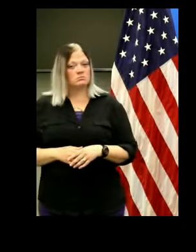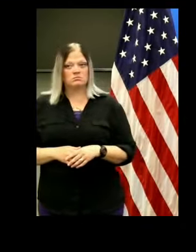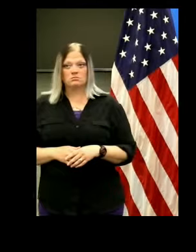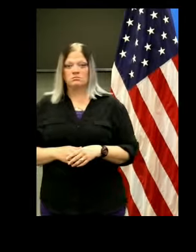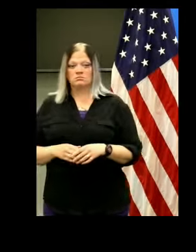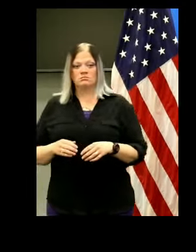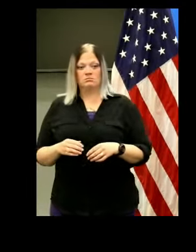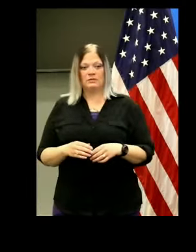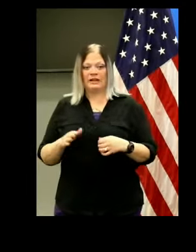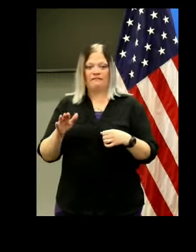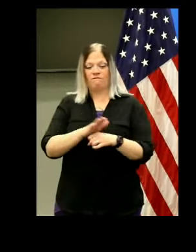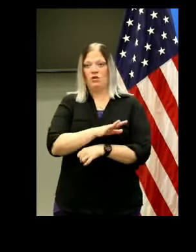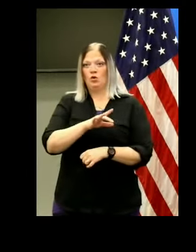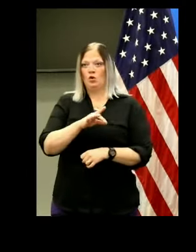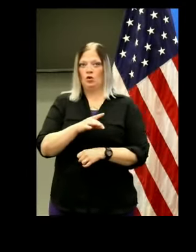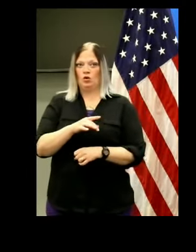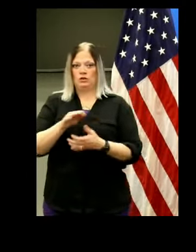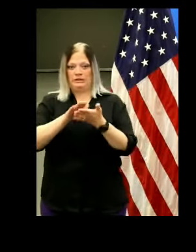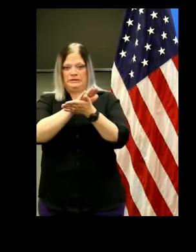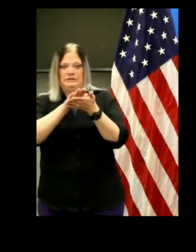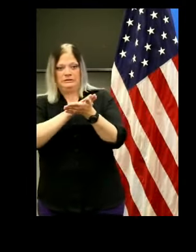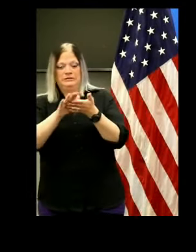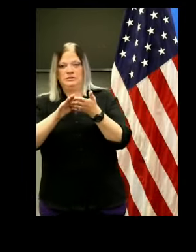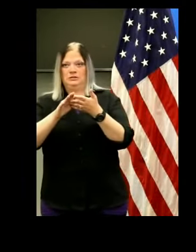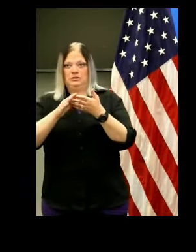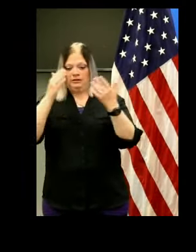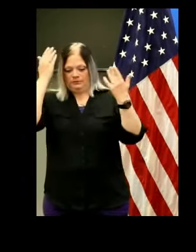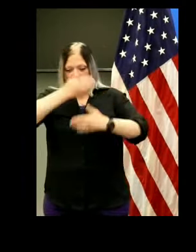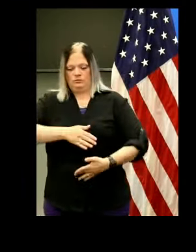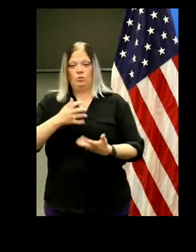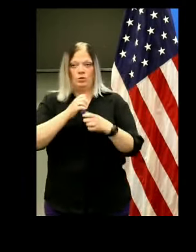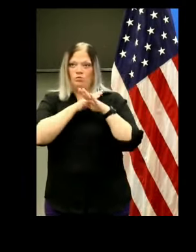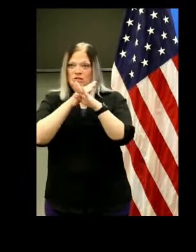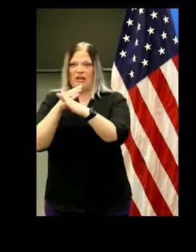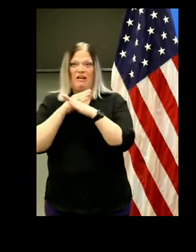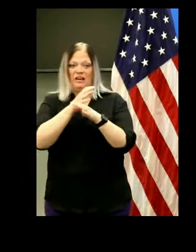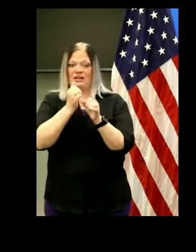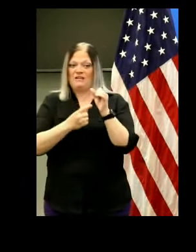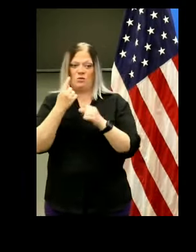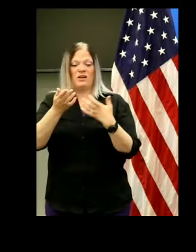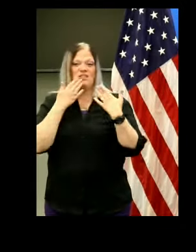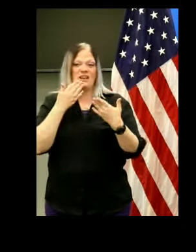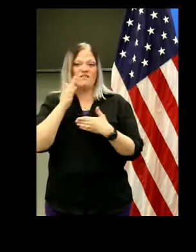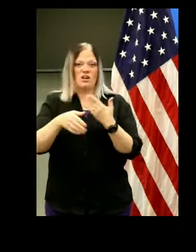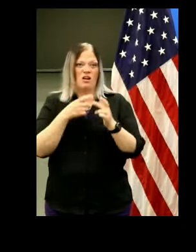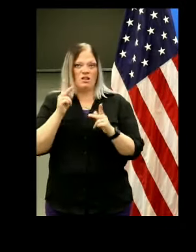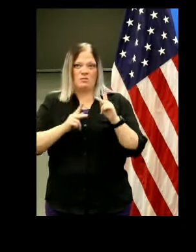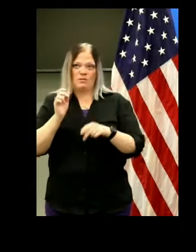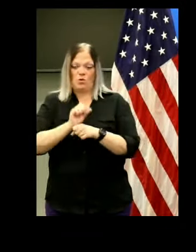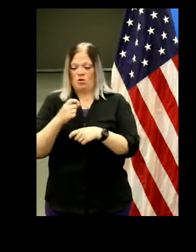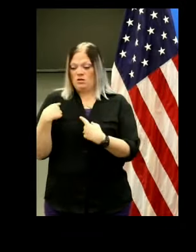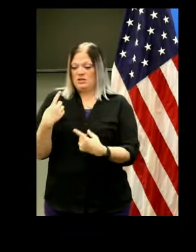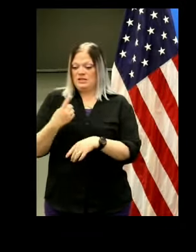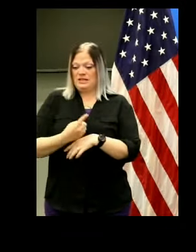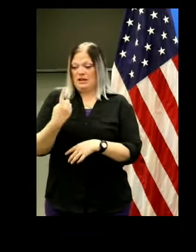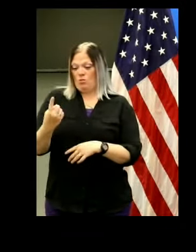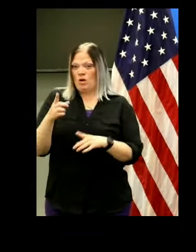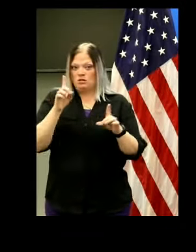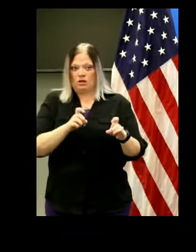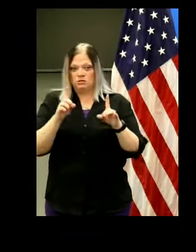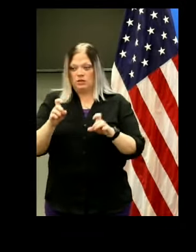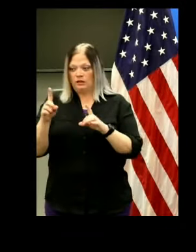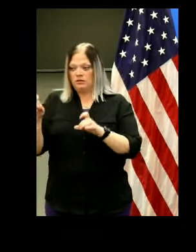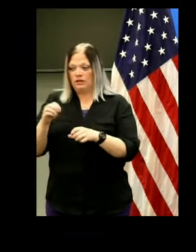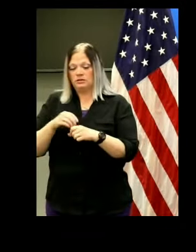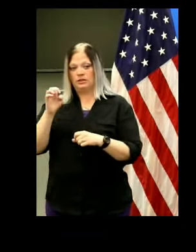full decontamination suit units, because we want to protect all those individuals. And thankfully, all the people who've been working since day one testing individuals